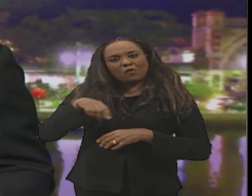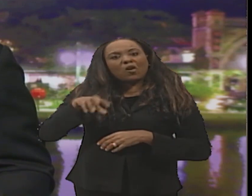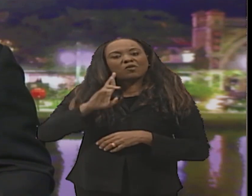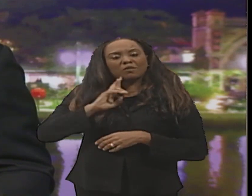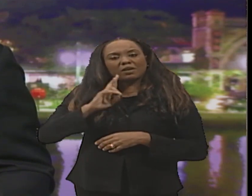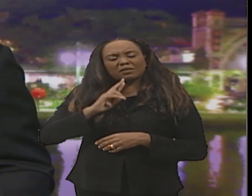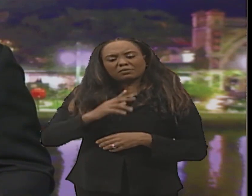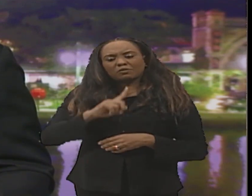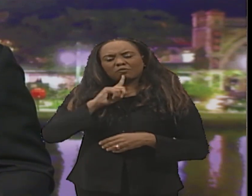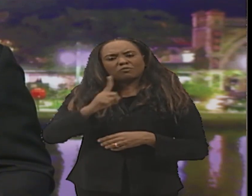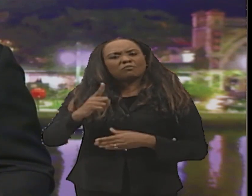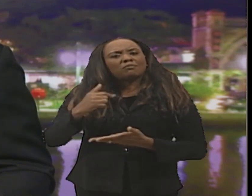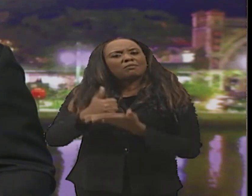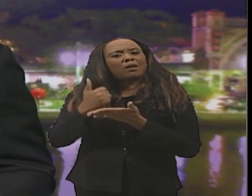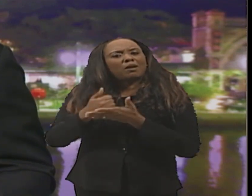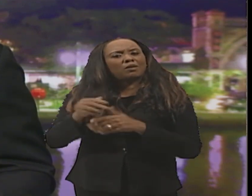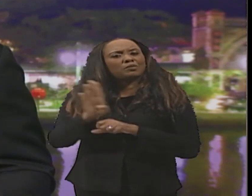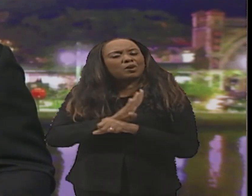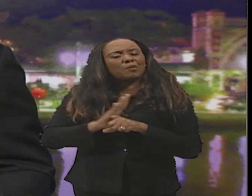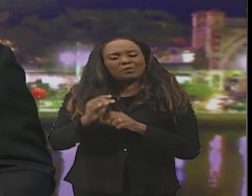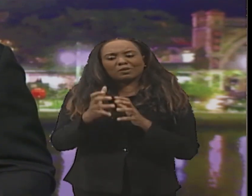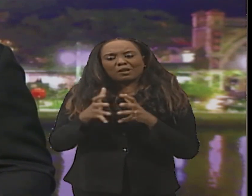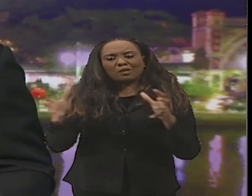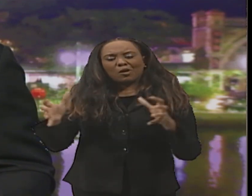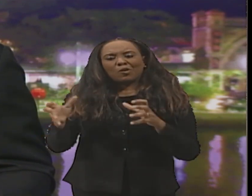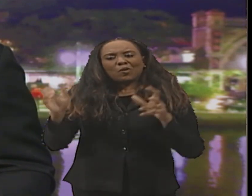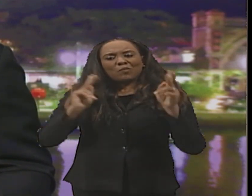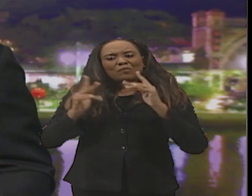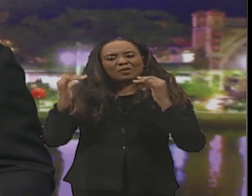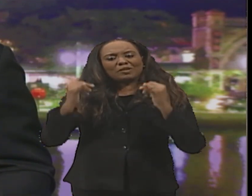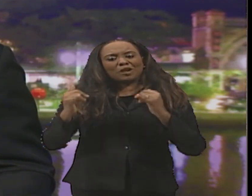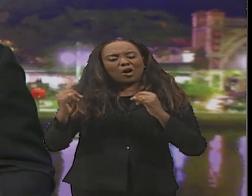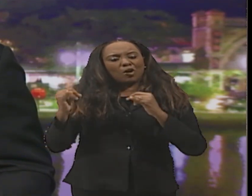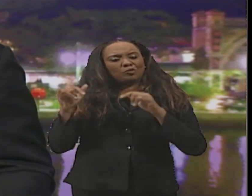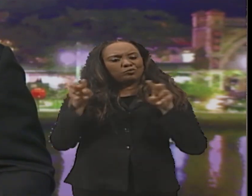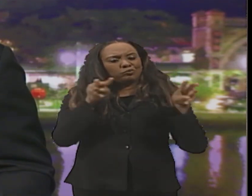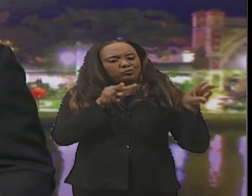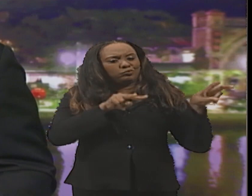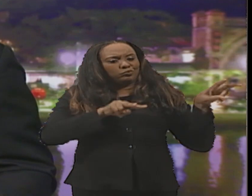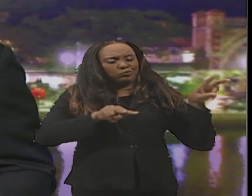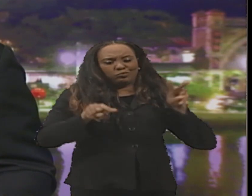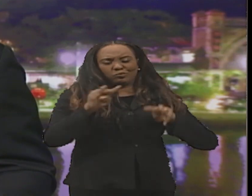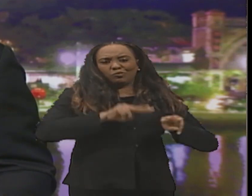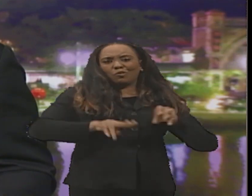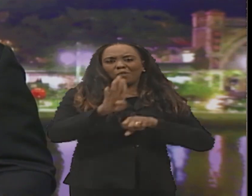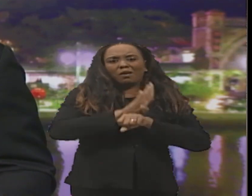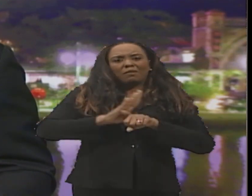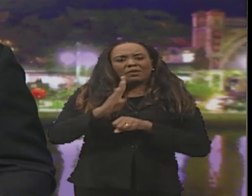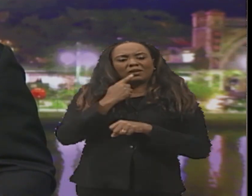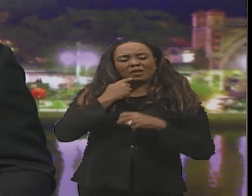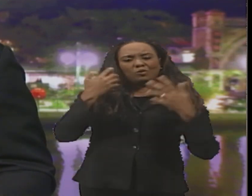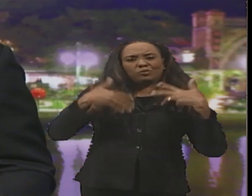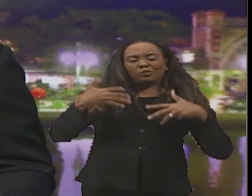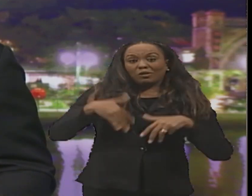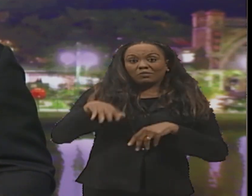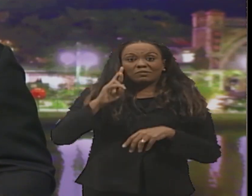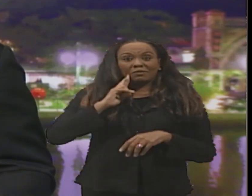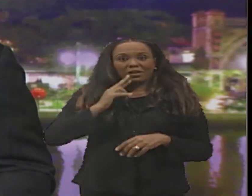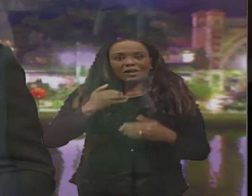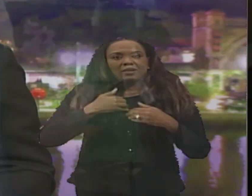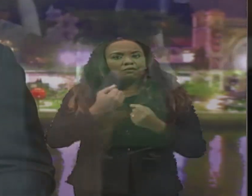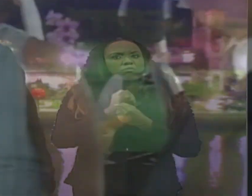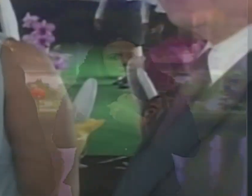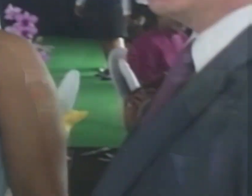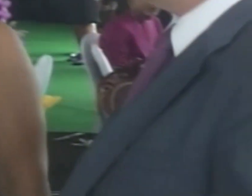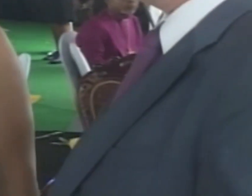has contributed significantly to raising the island's profile across the world. Ms. Motley says Rihanna has a deep